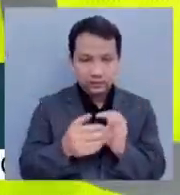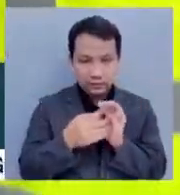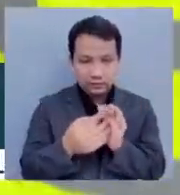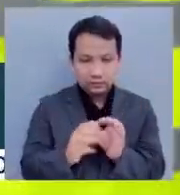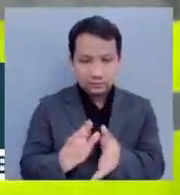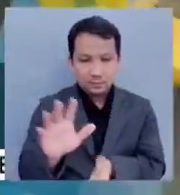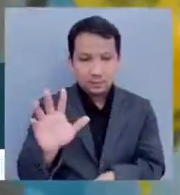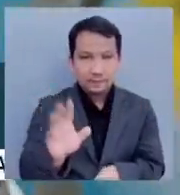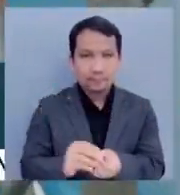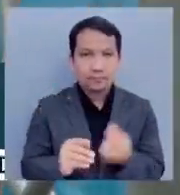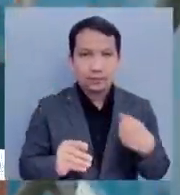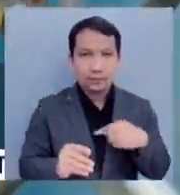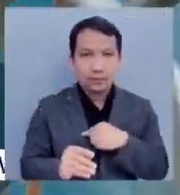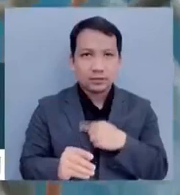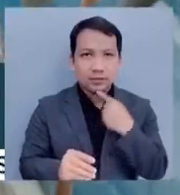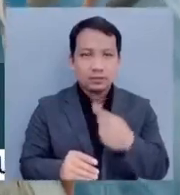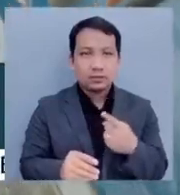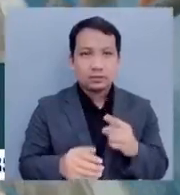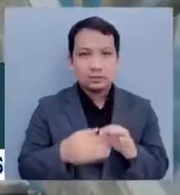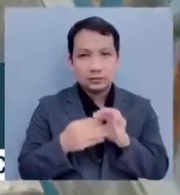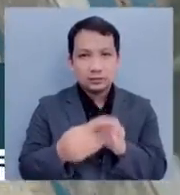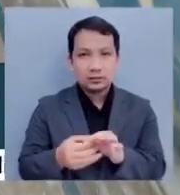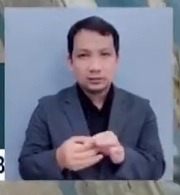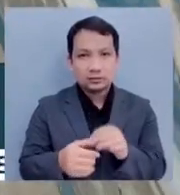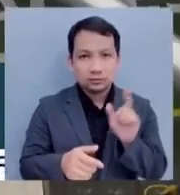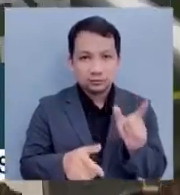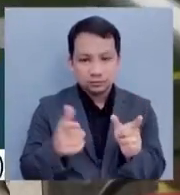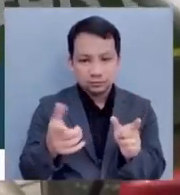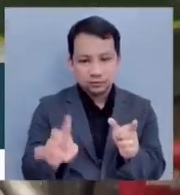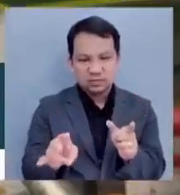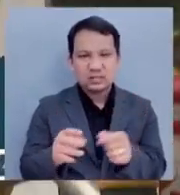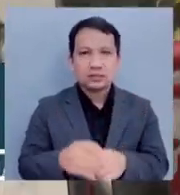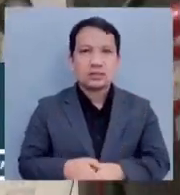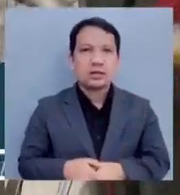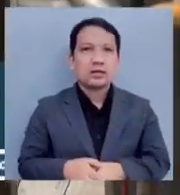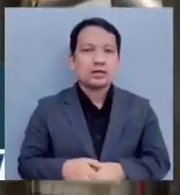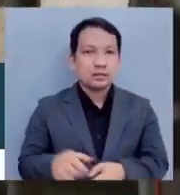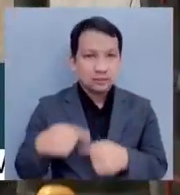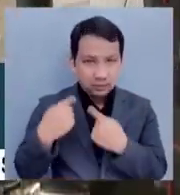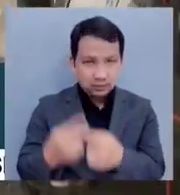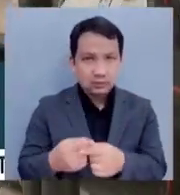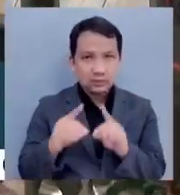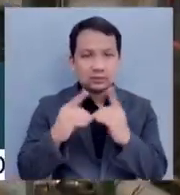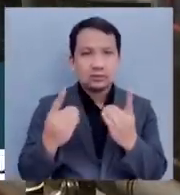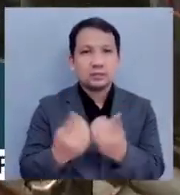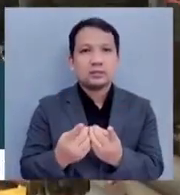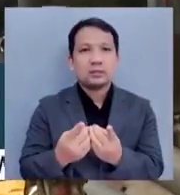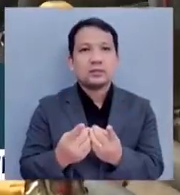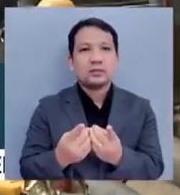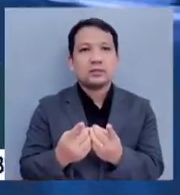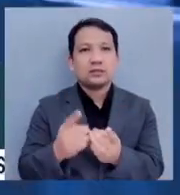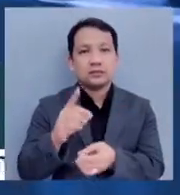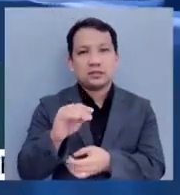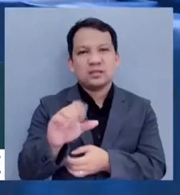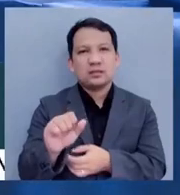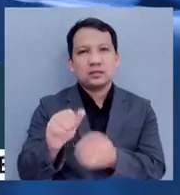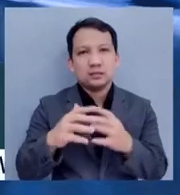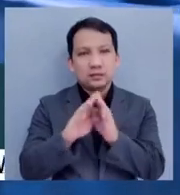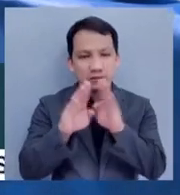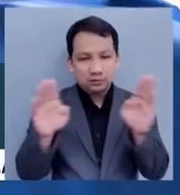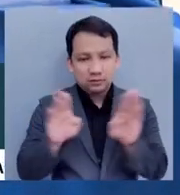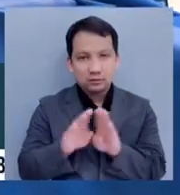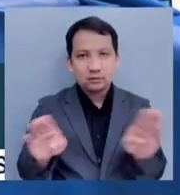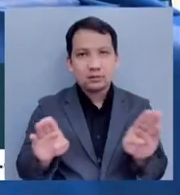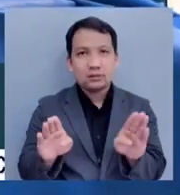initial plan to operate the subway partially in 2027. Instead, the Department of Transportation will open the subway with all